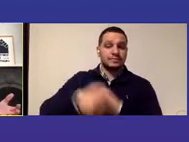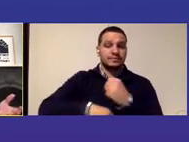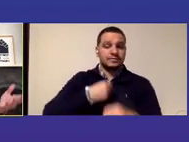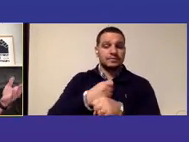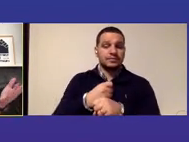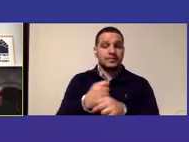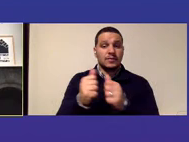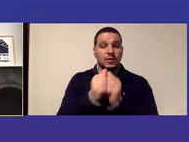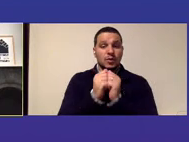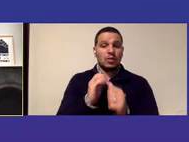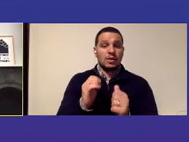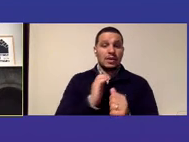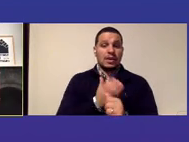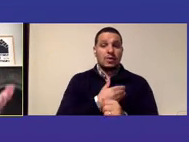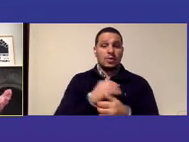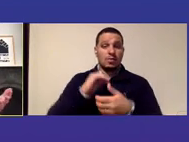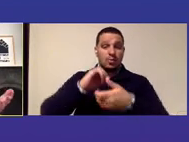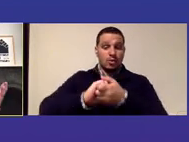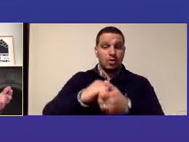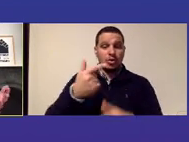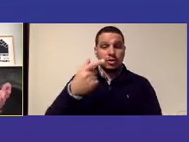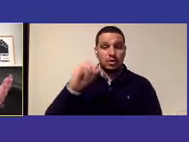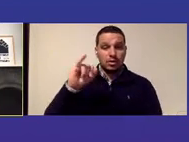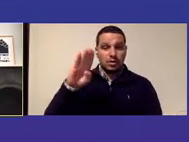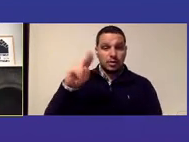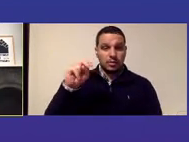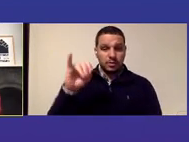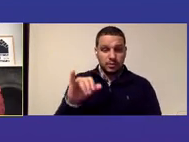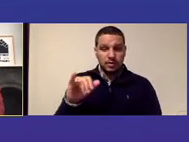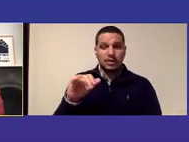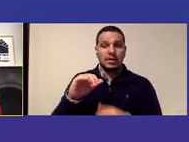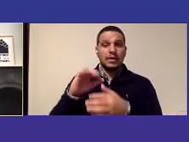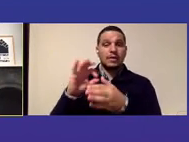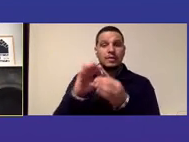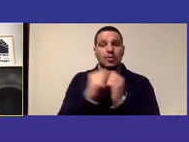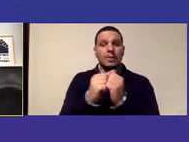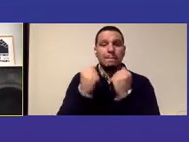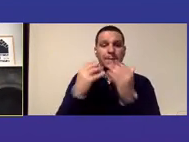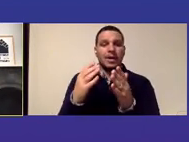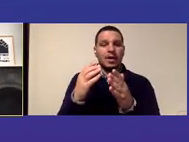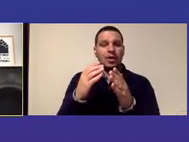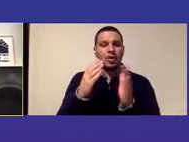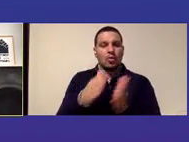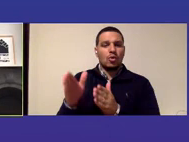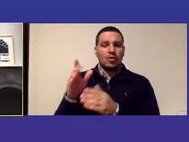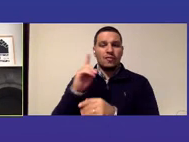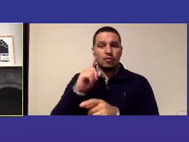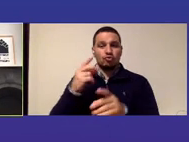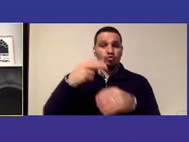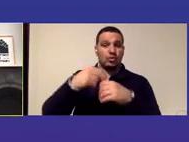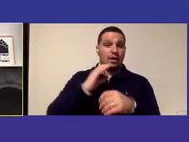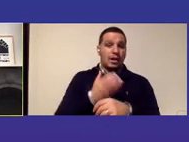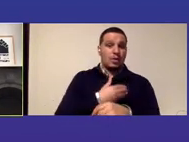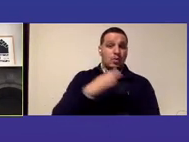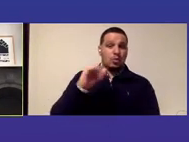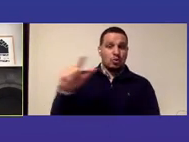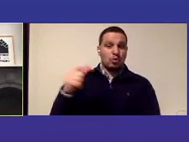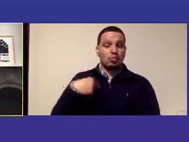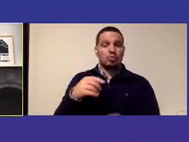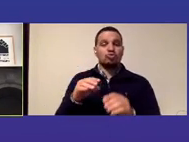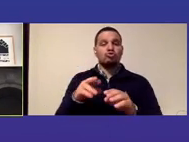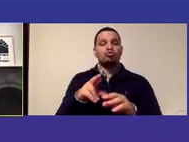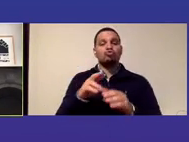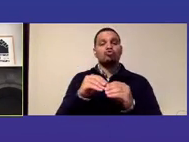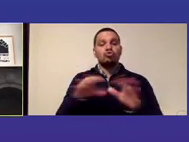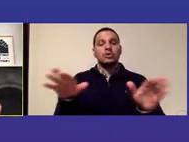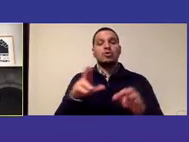with our partner Gibney and in collaboration with many of the organizers that joined us for the field-wide calls, we released the Reopening Dance in New York